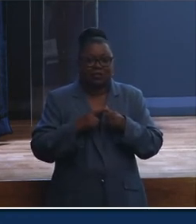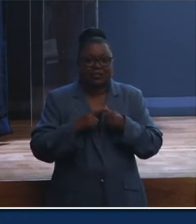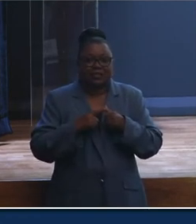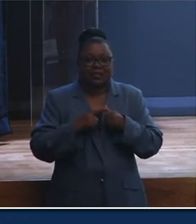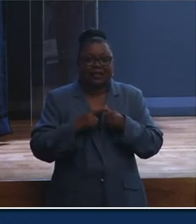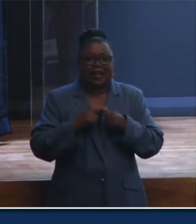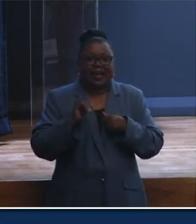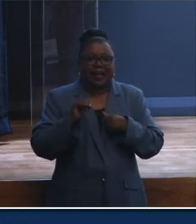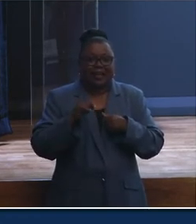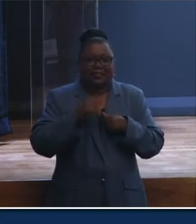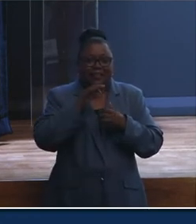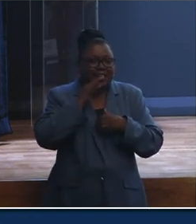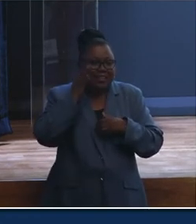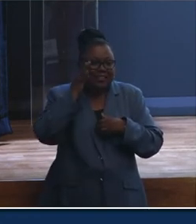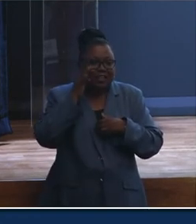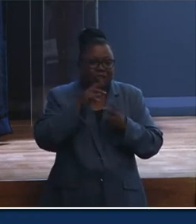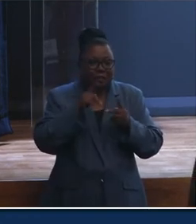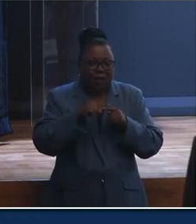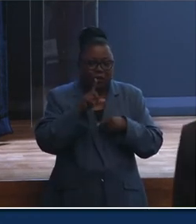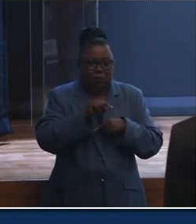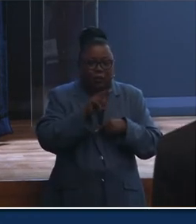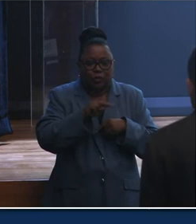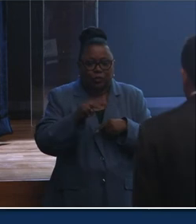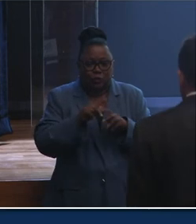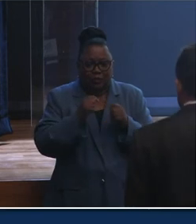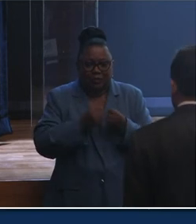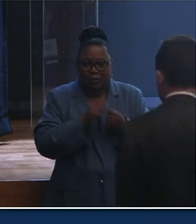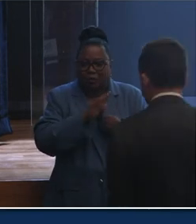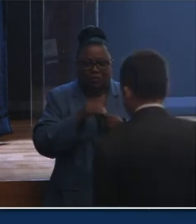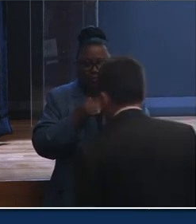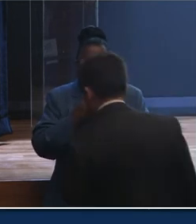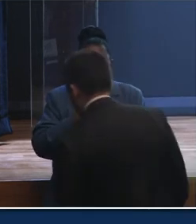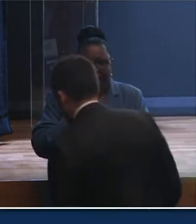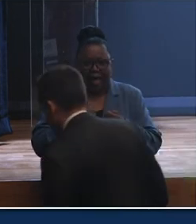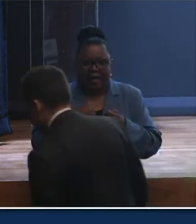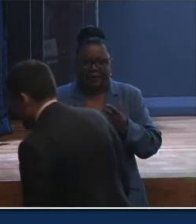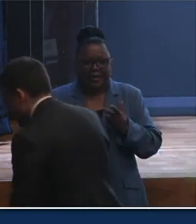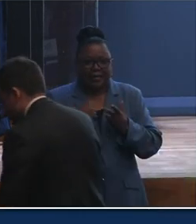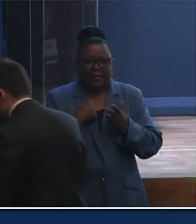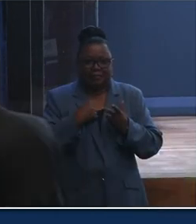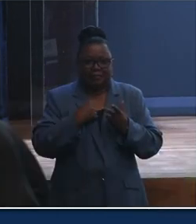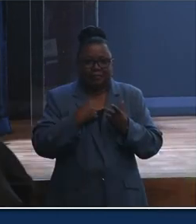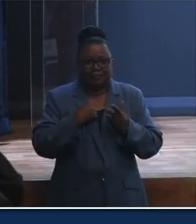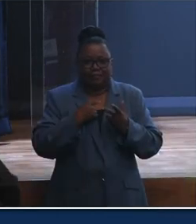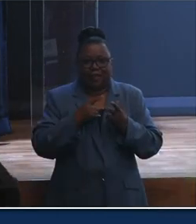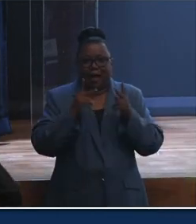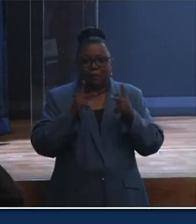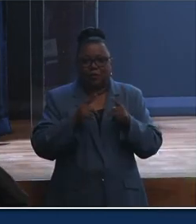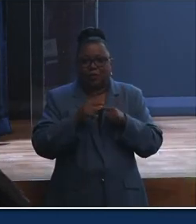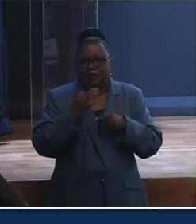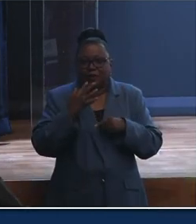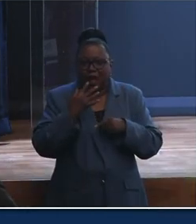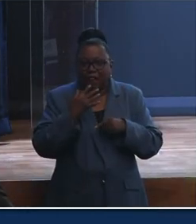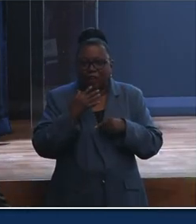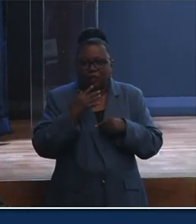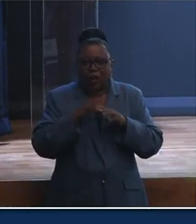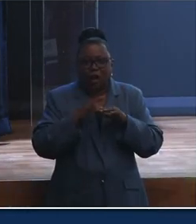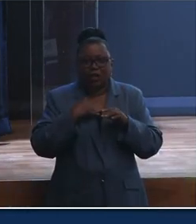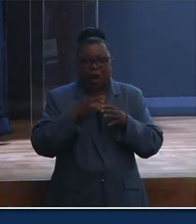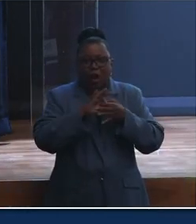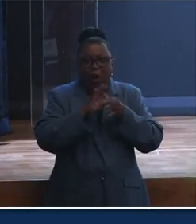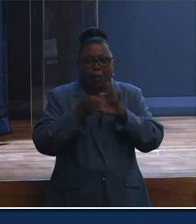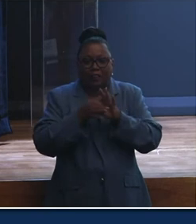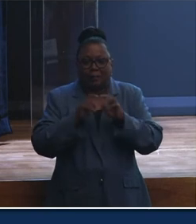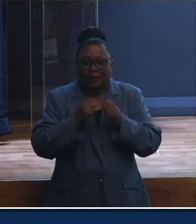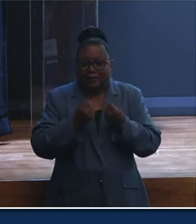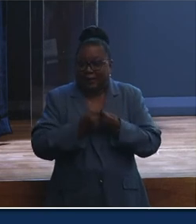player on this 2022 team. We've never had a person of color on our Olympic